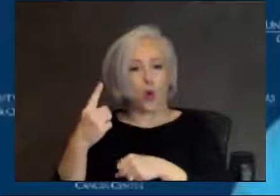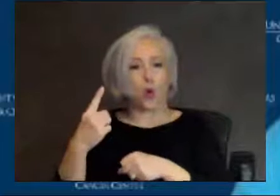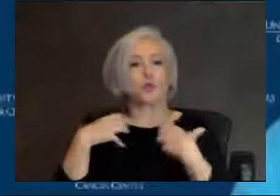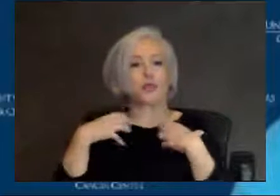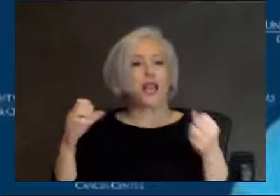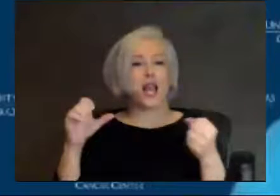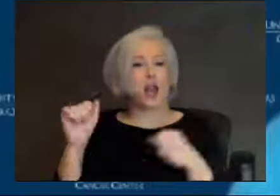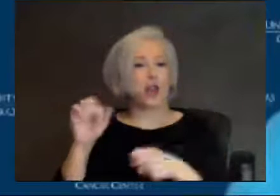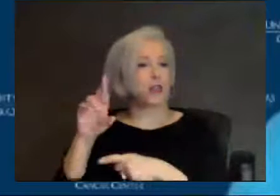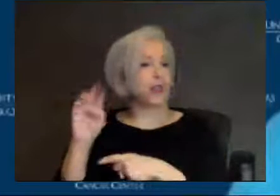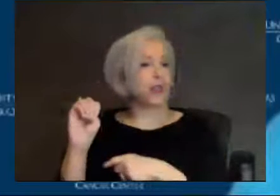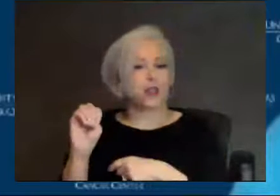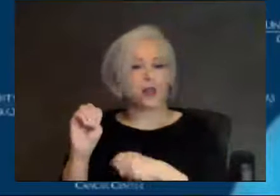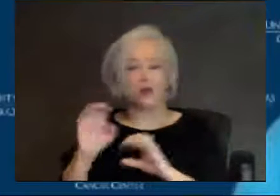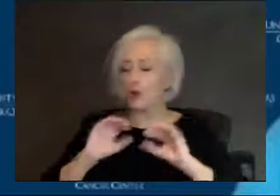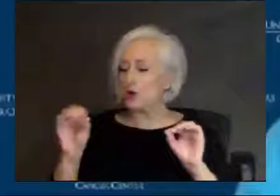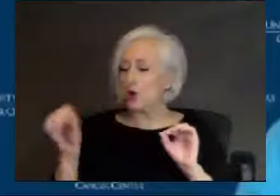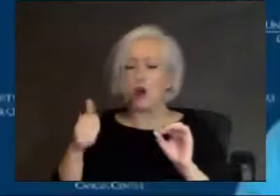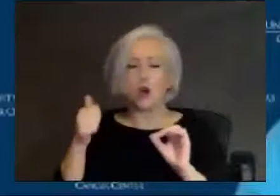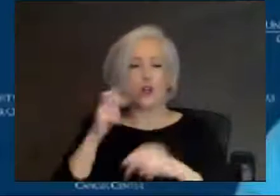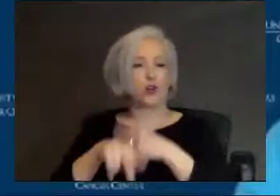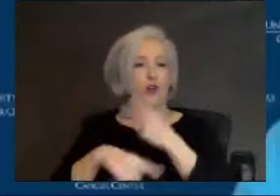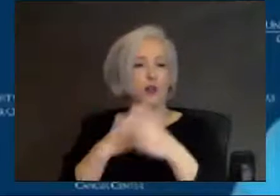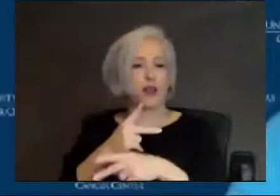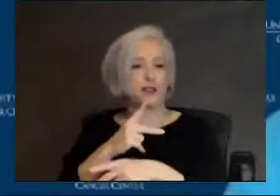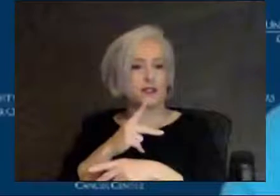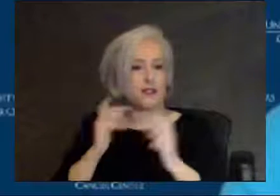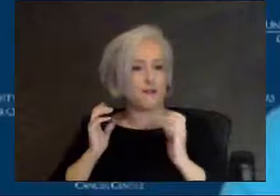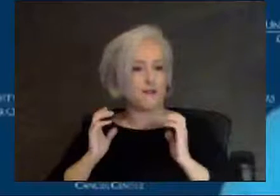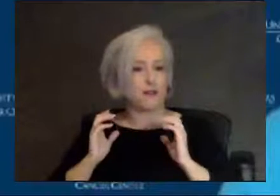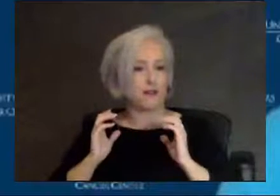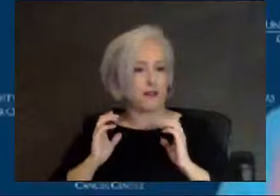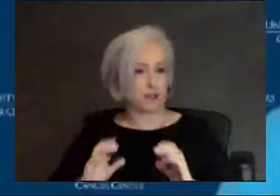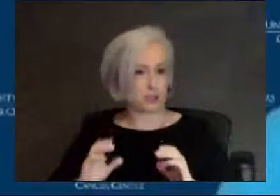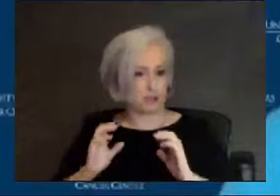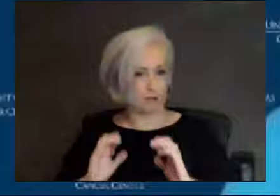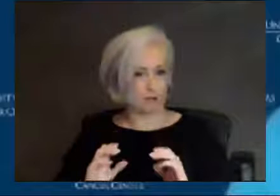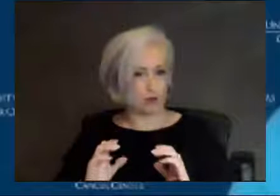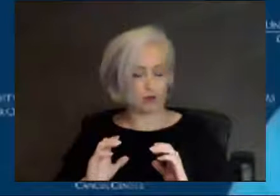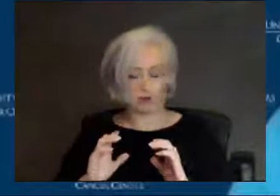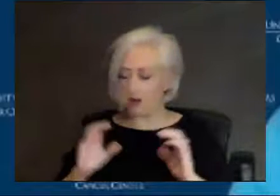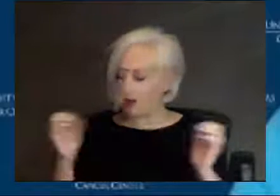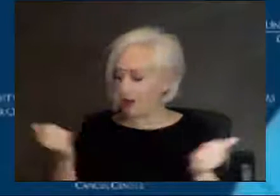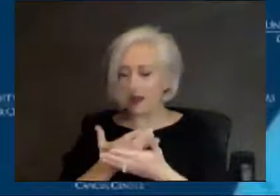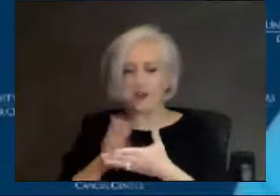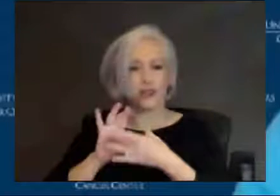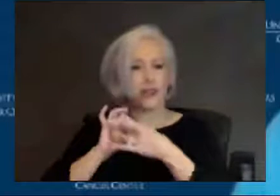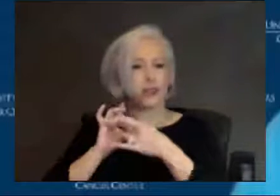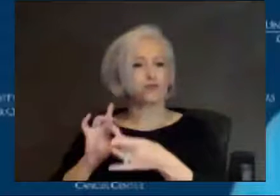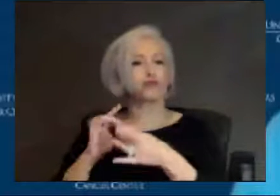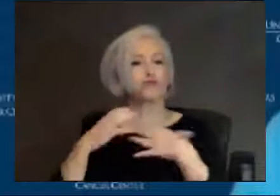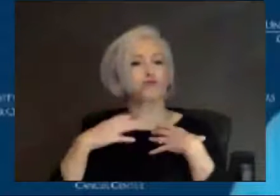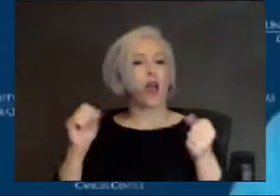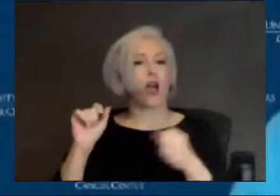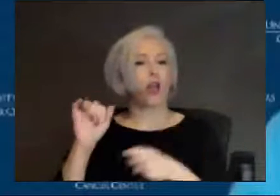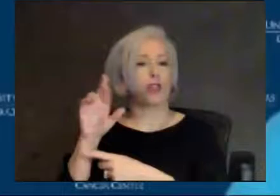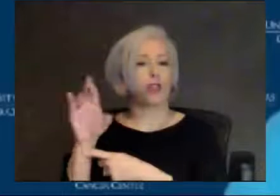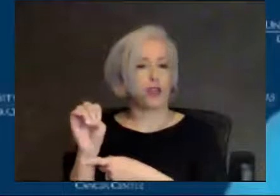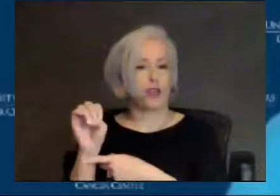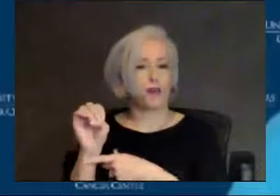other types of clients. They're all healthcare clients. And so what we do is not